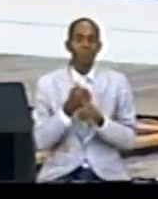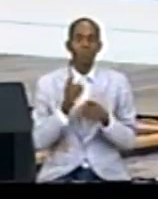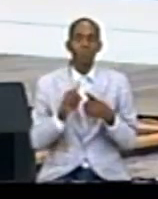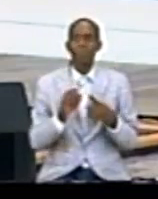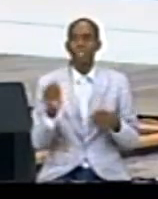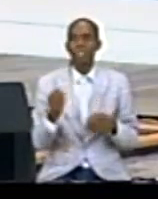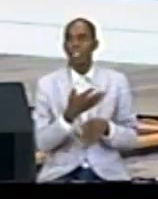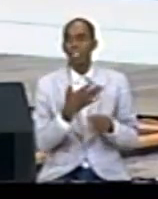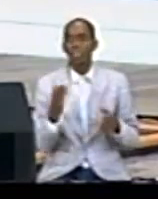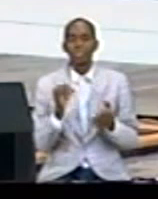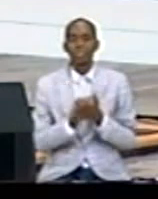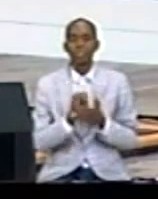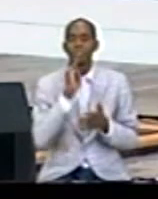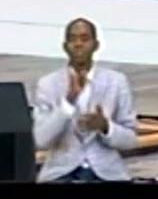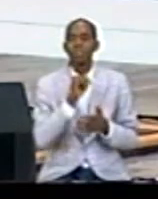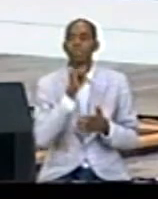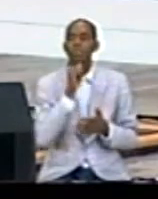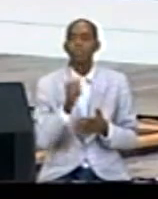is unholy,